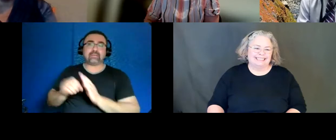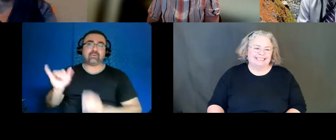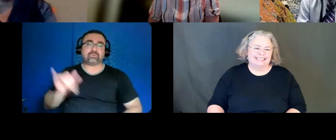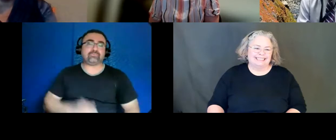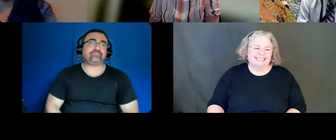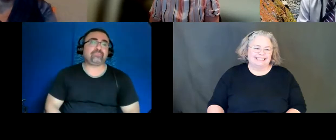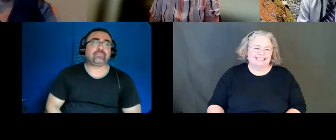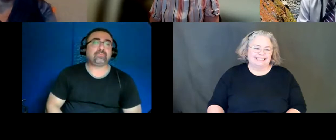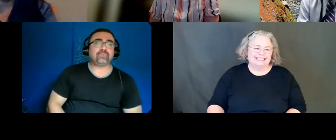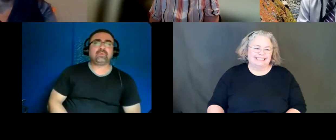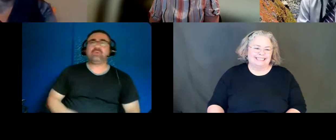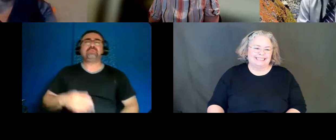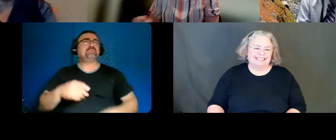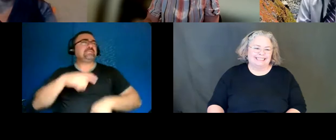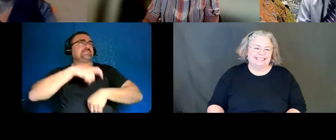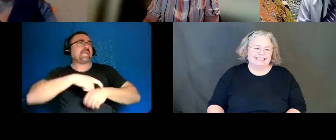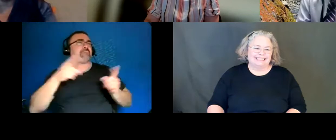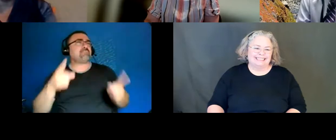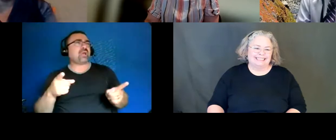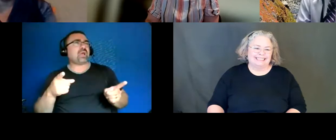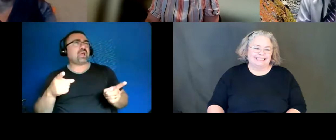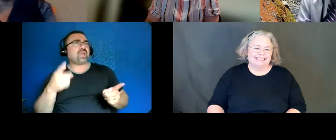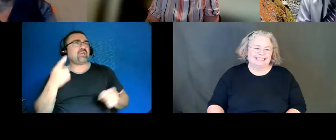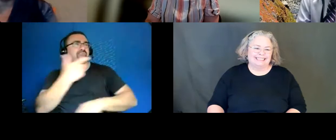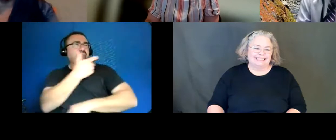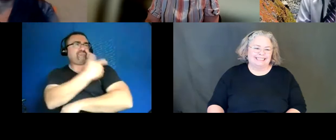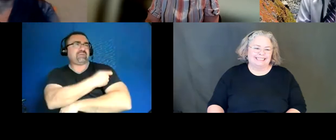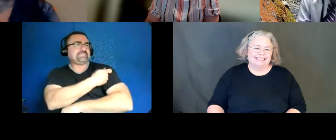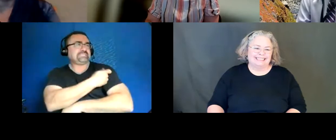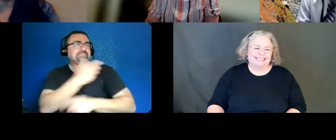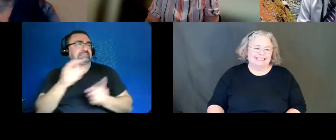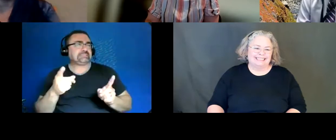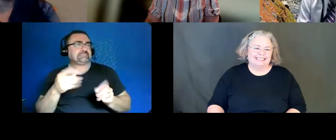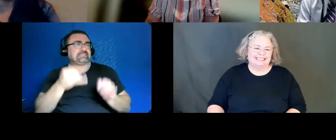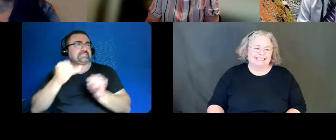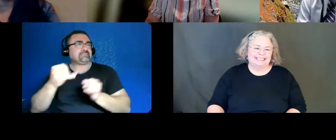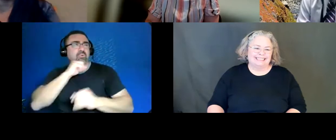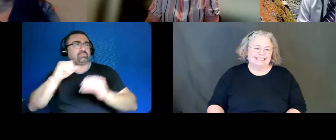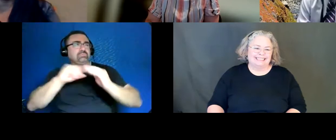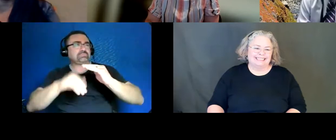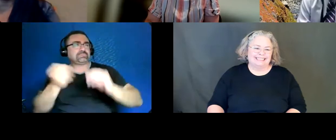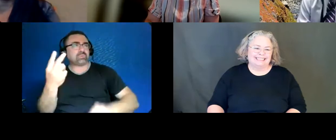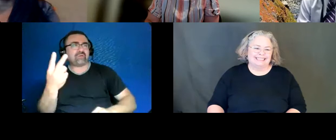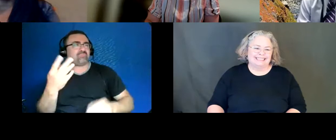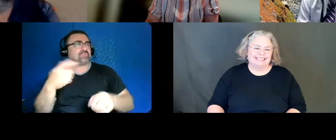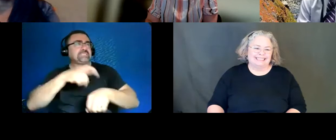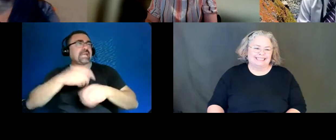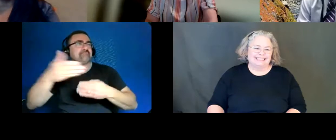And is there a timeline for vaccines for individuals under 12?